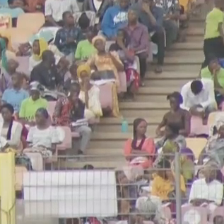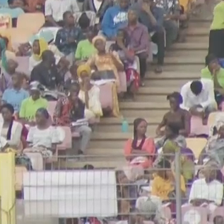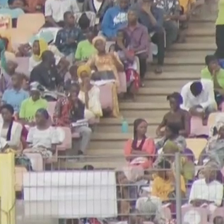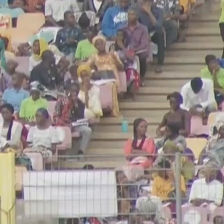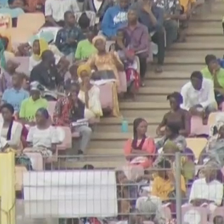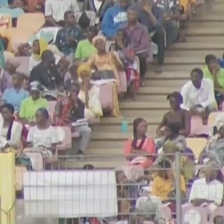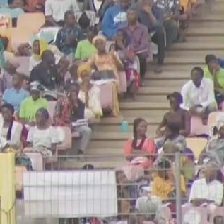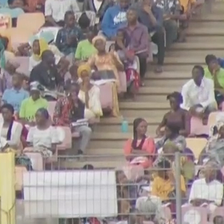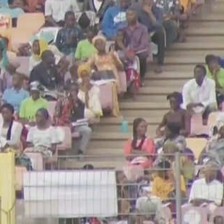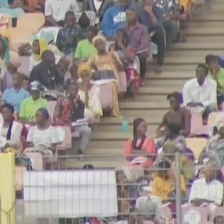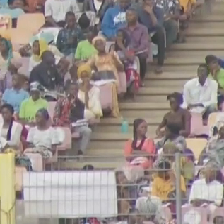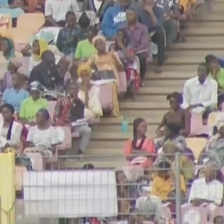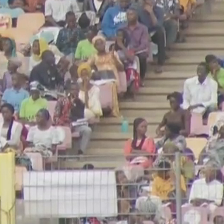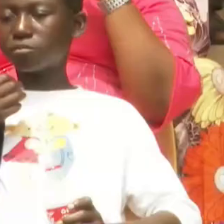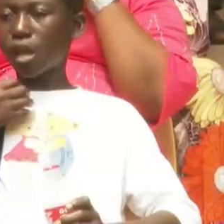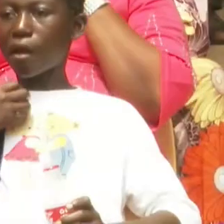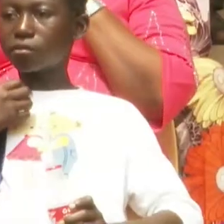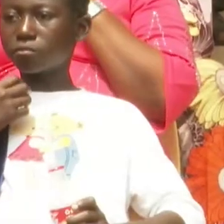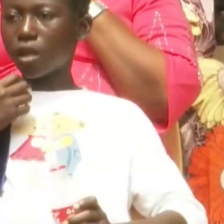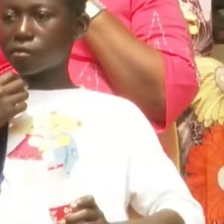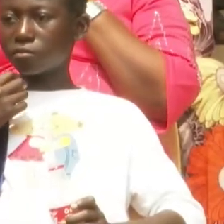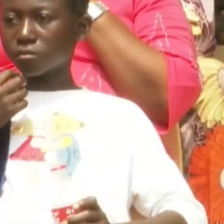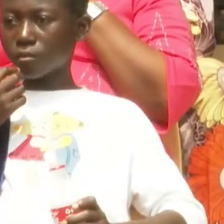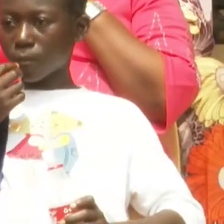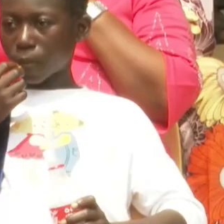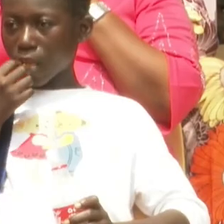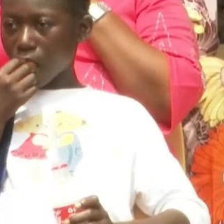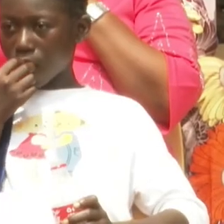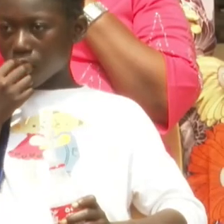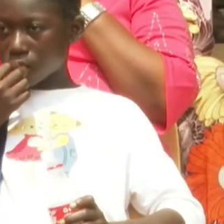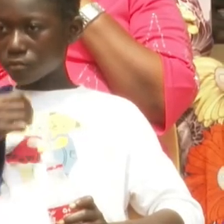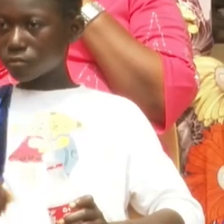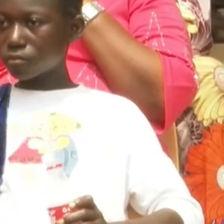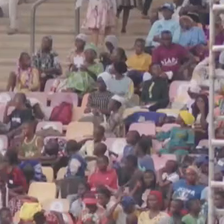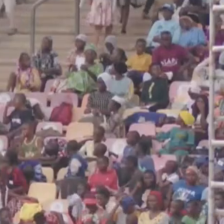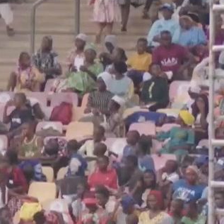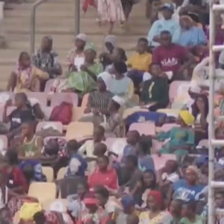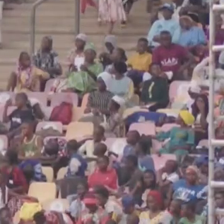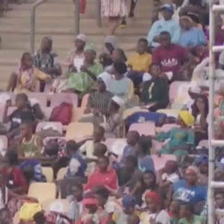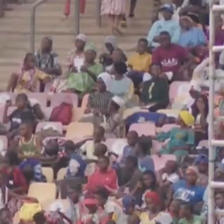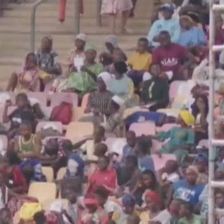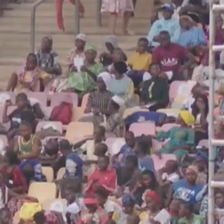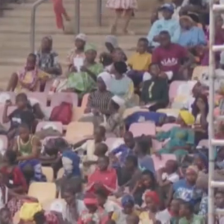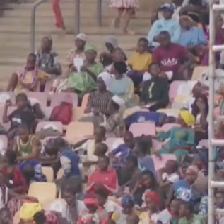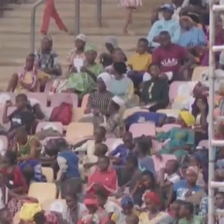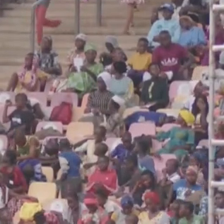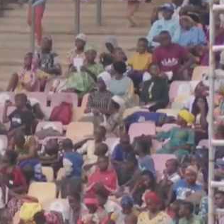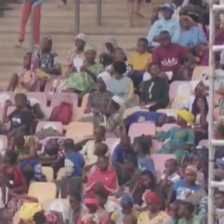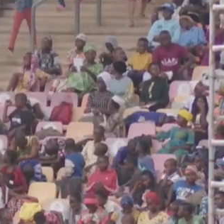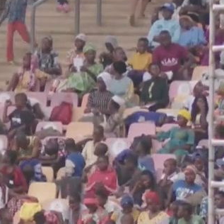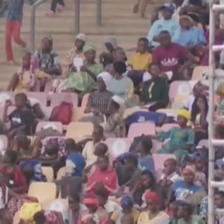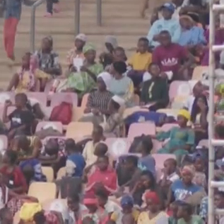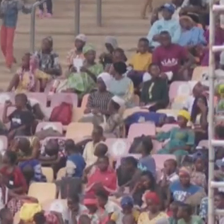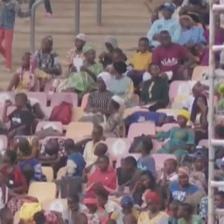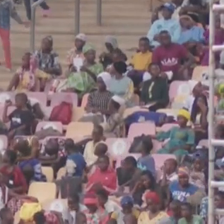I said I claim that. Because he says, as you follow the Lord, and he gives his goodness into your